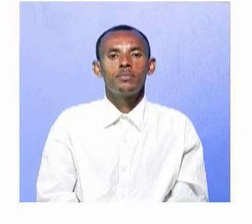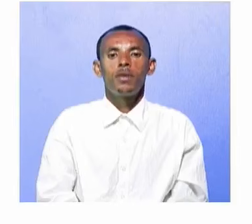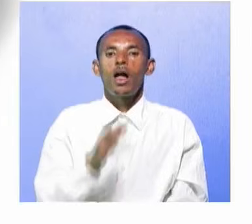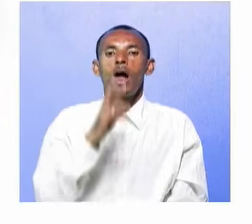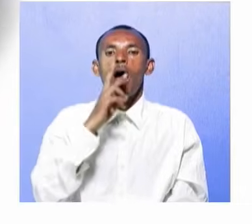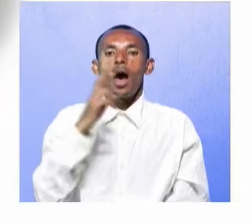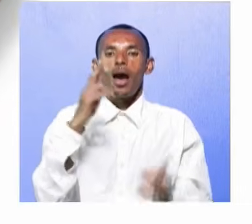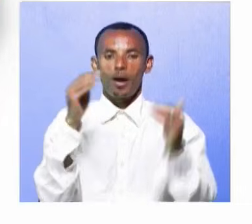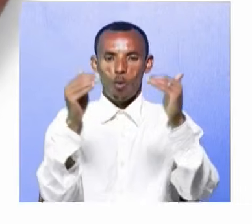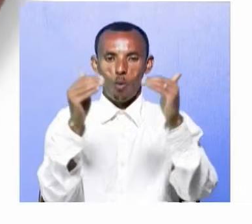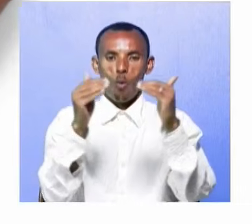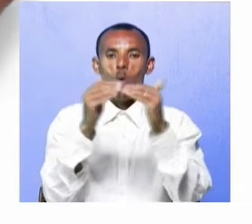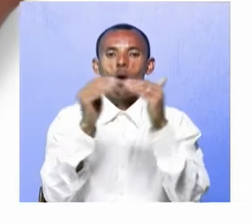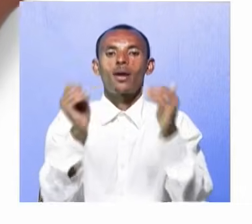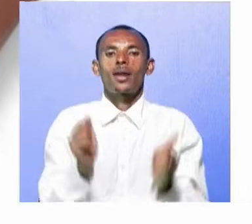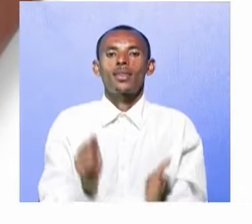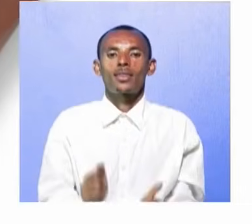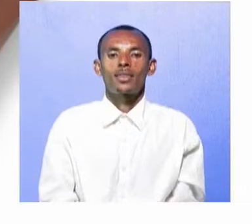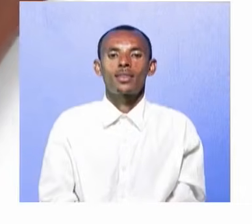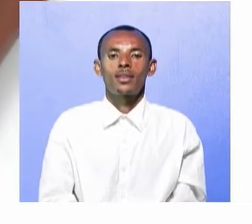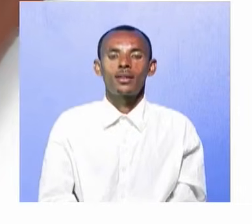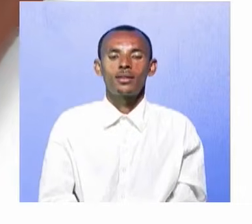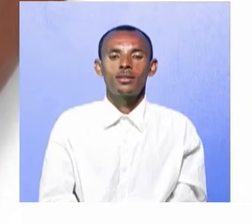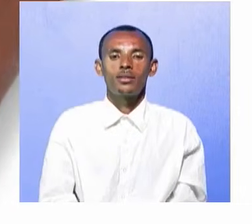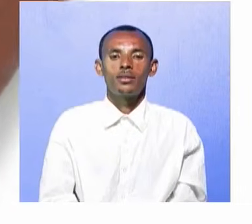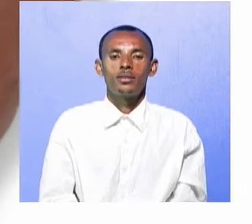are congruent.